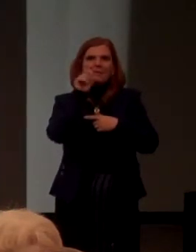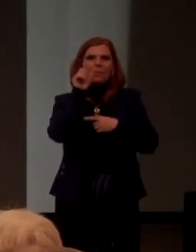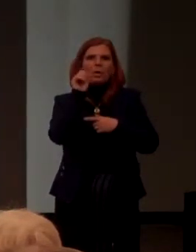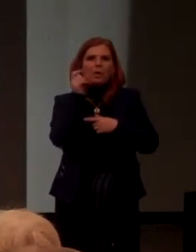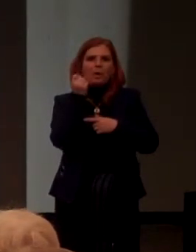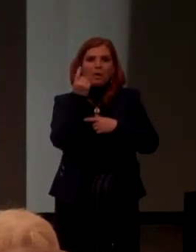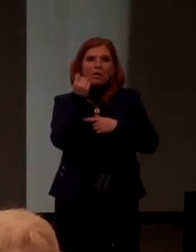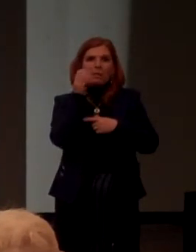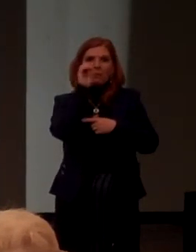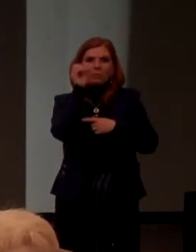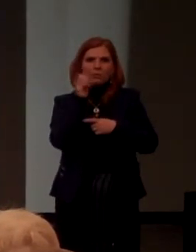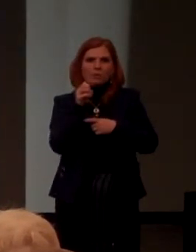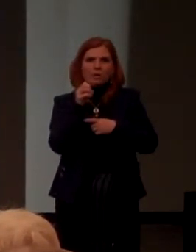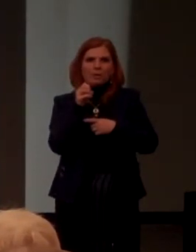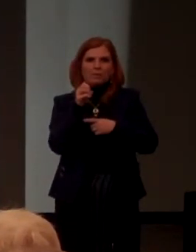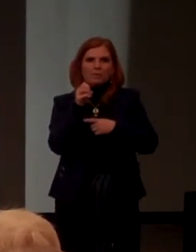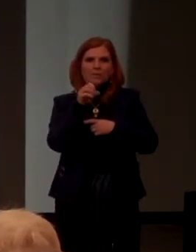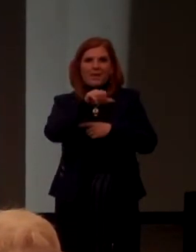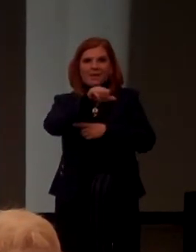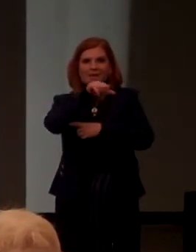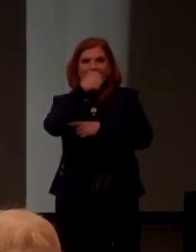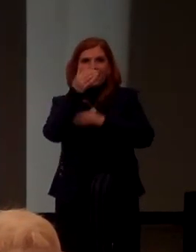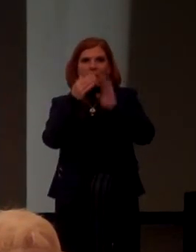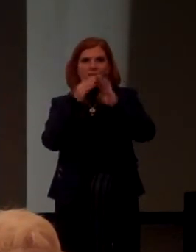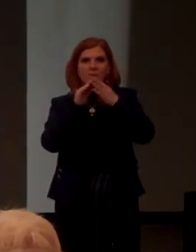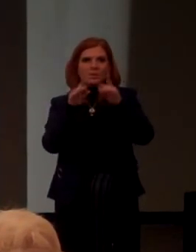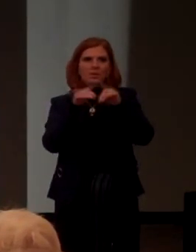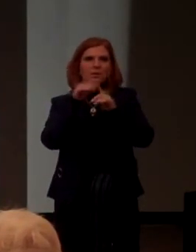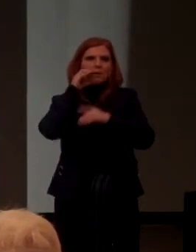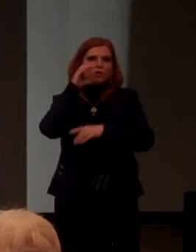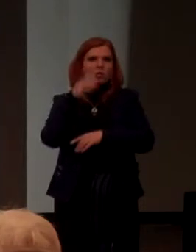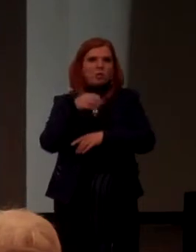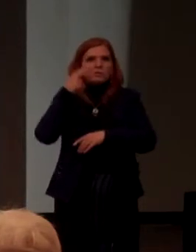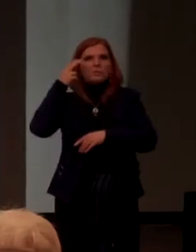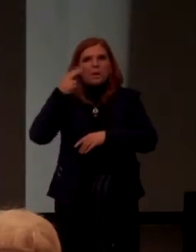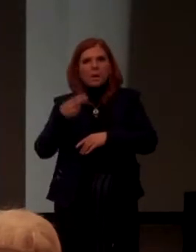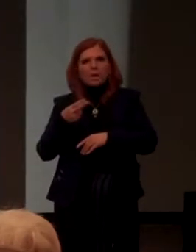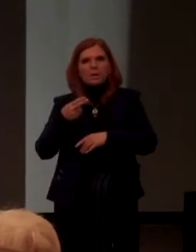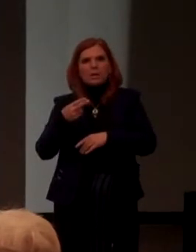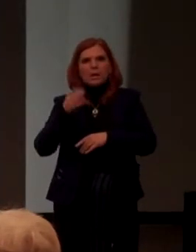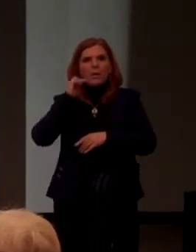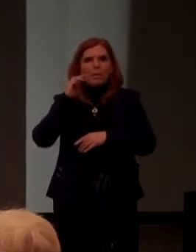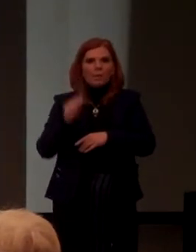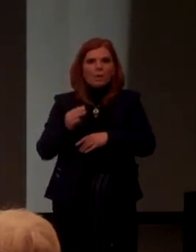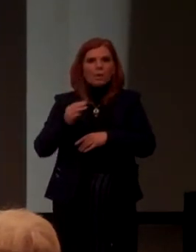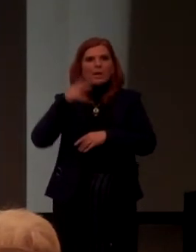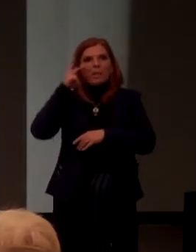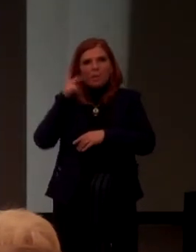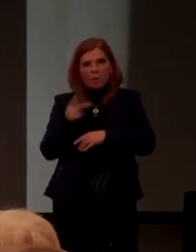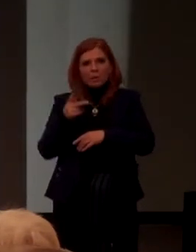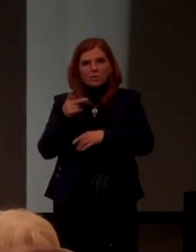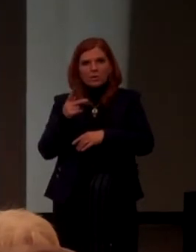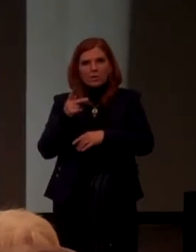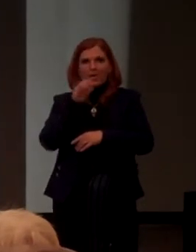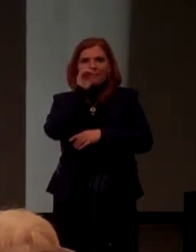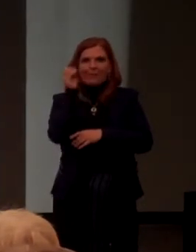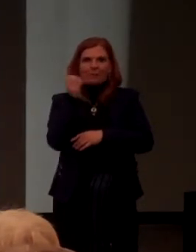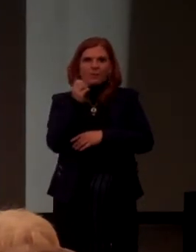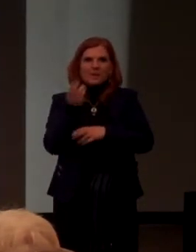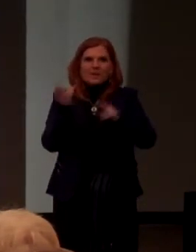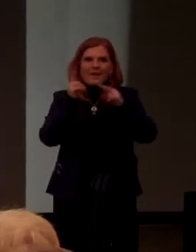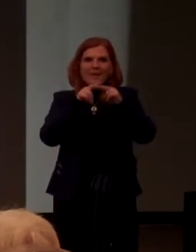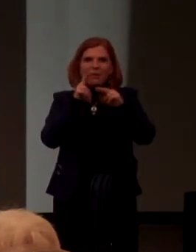the 7.11%. The other cities like Charleston, Huntington, Morgantown, Parkersburg, their